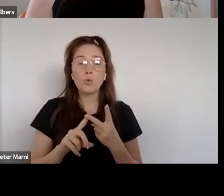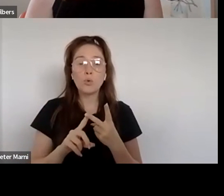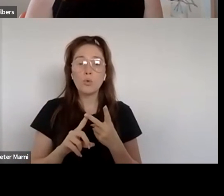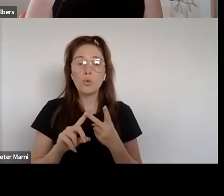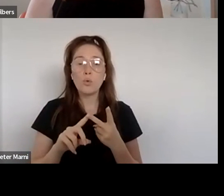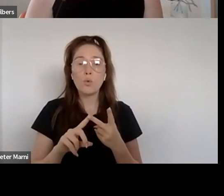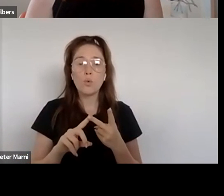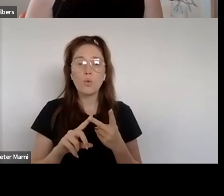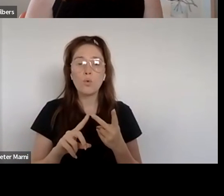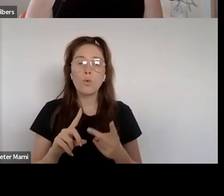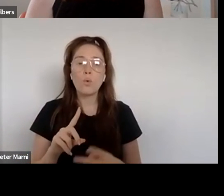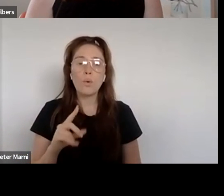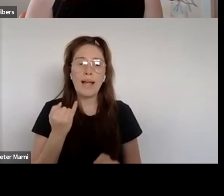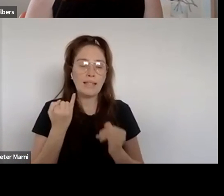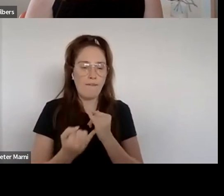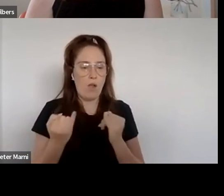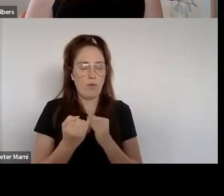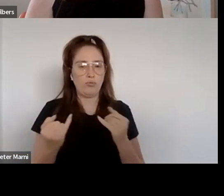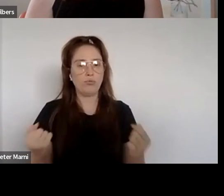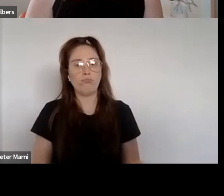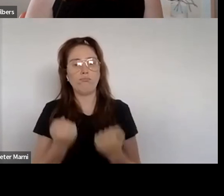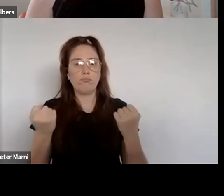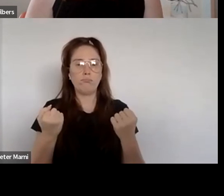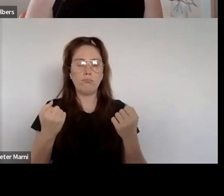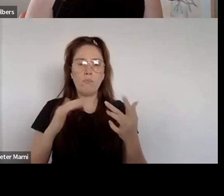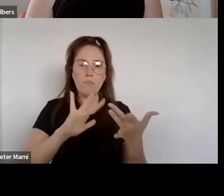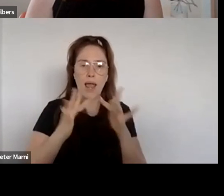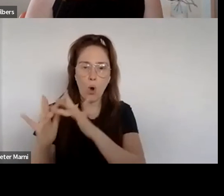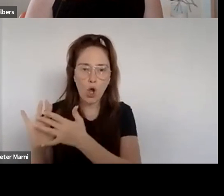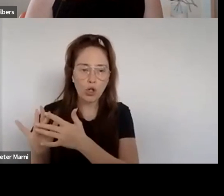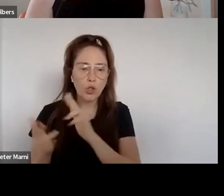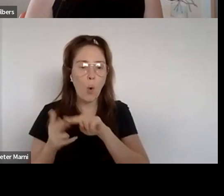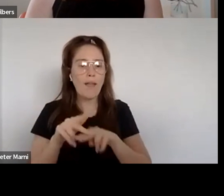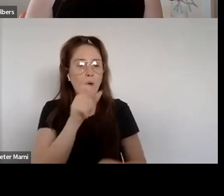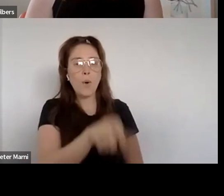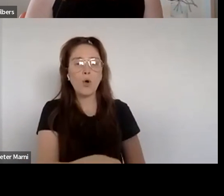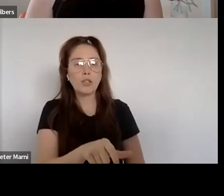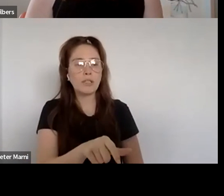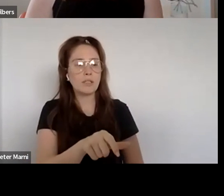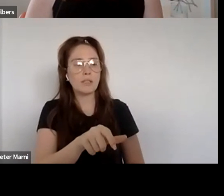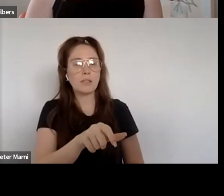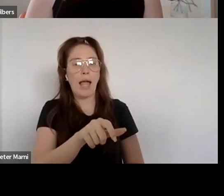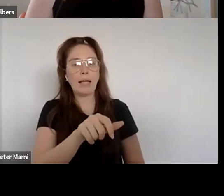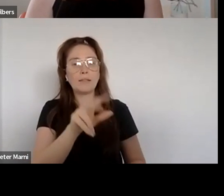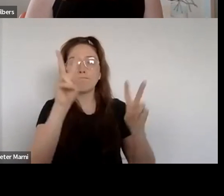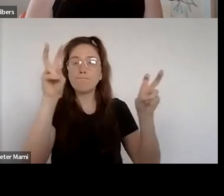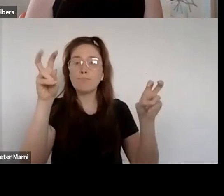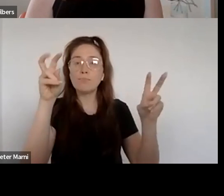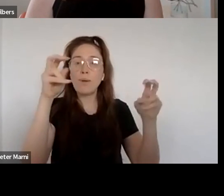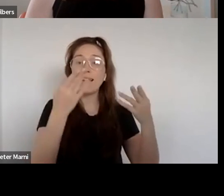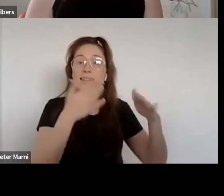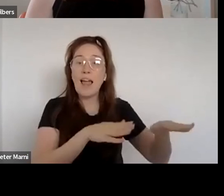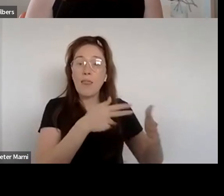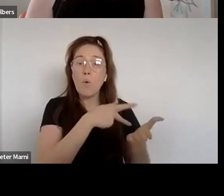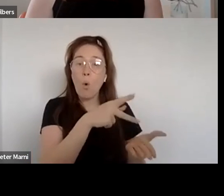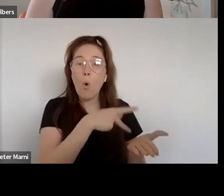an emboldened network, and that once somebody has been through and has death walked, has had this experience